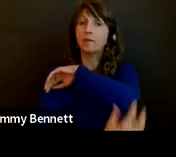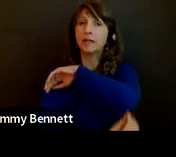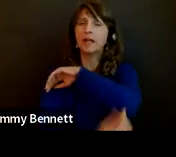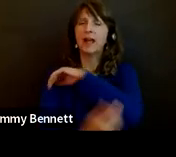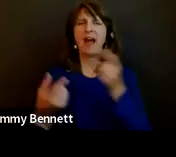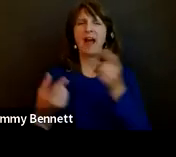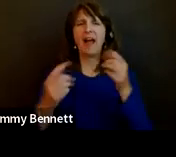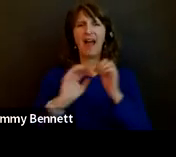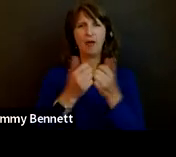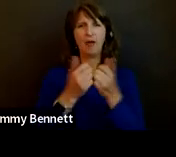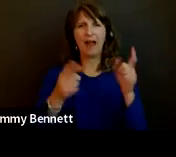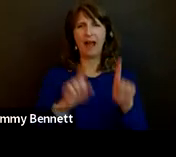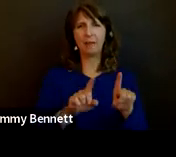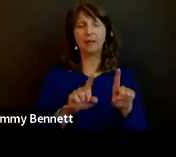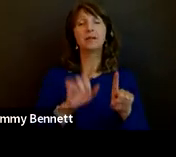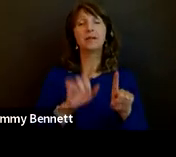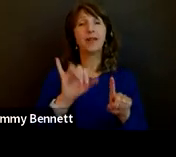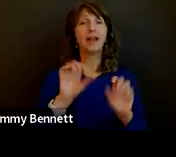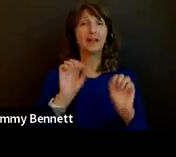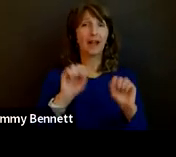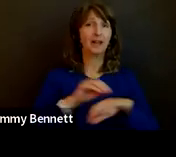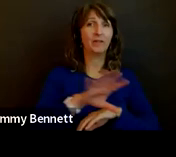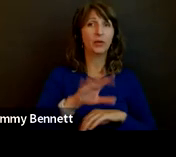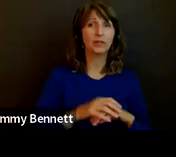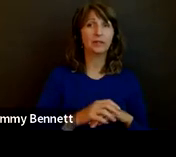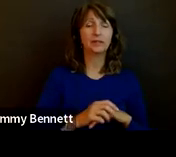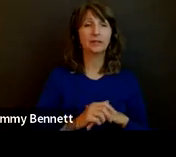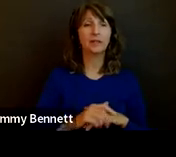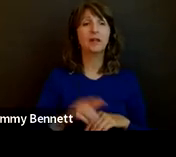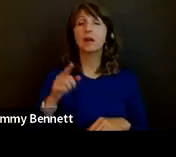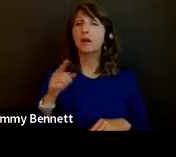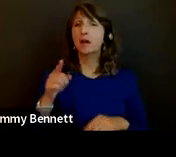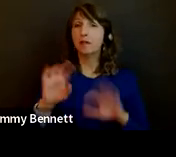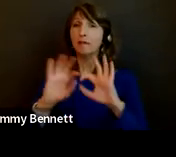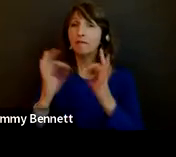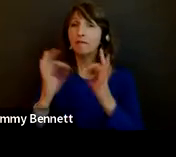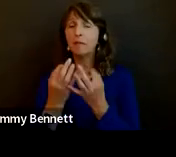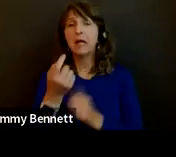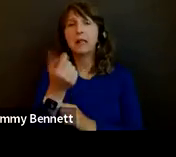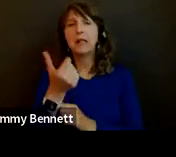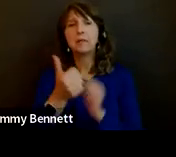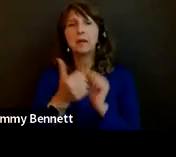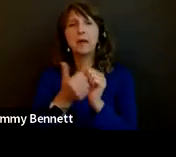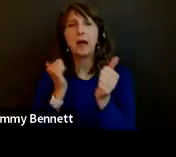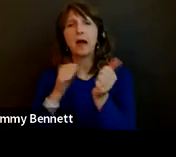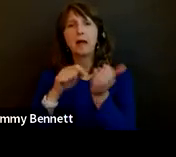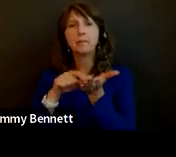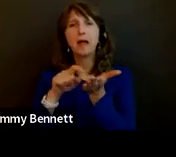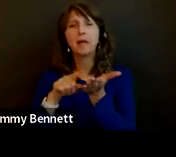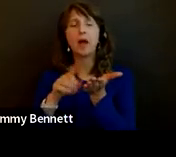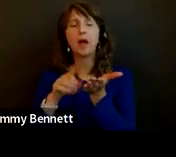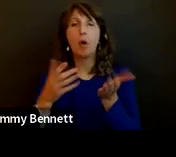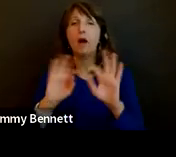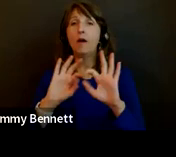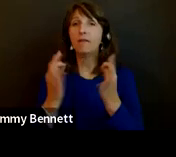How deeply in it are they? Are we with a family that's a couple of bills behind? Are we with a family that's about to be evicted? How long are they in